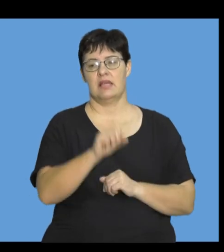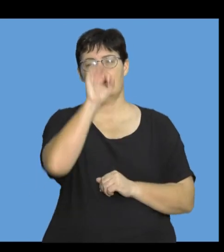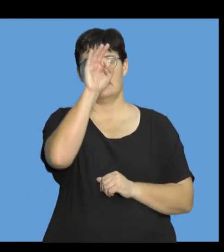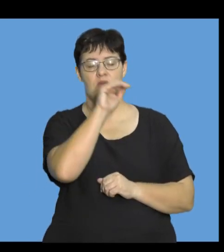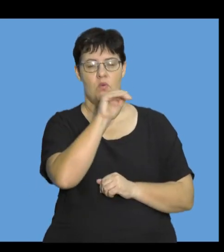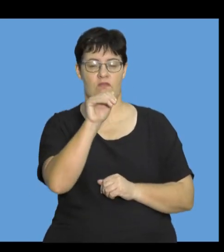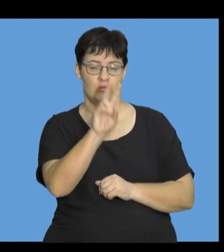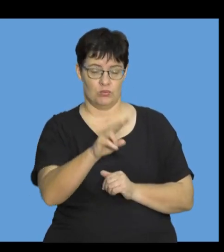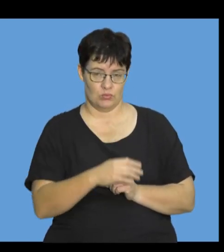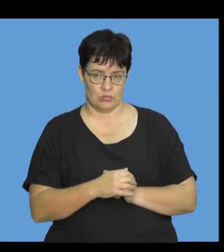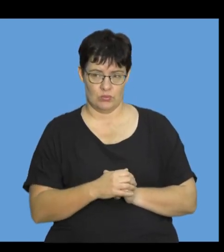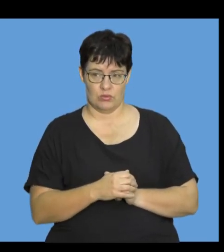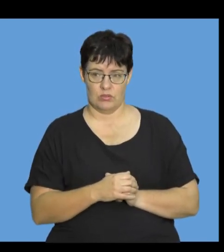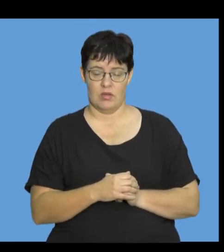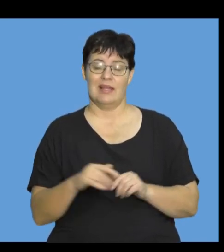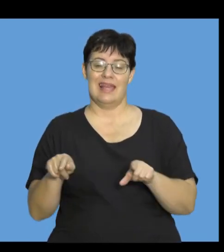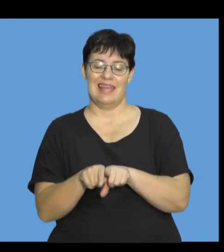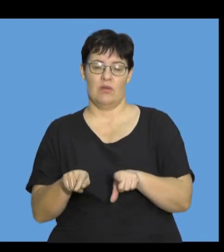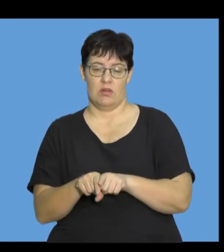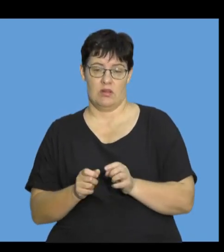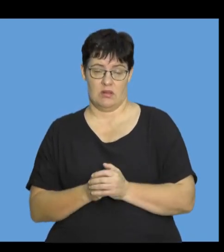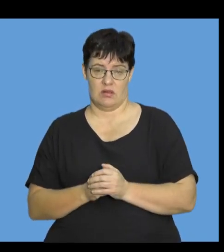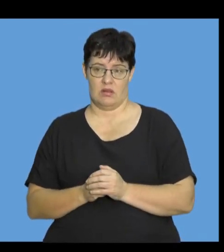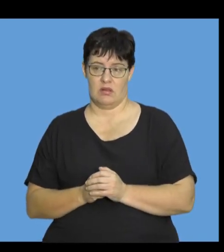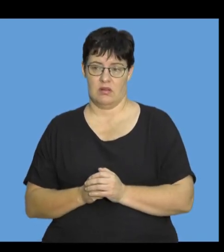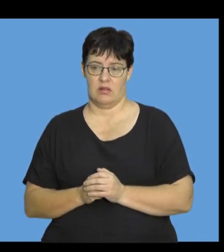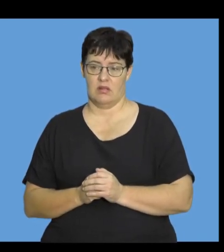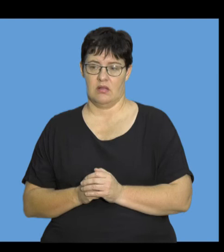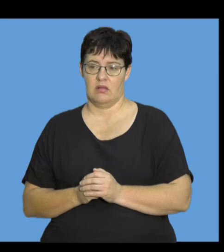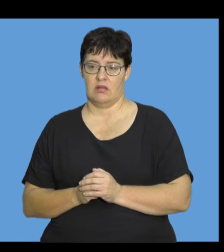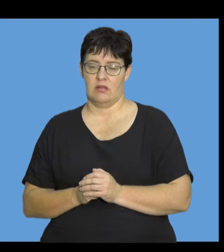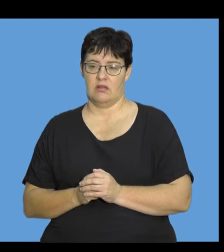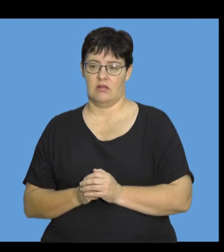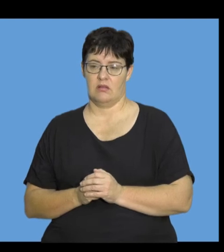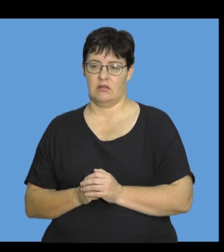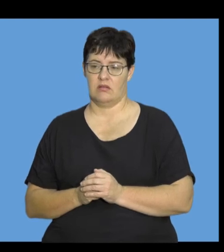minus 3 over 2 is equals to, right,